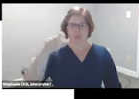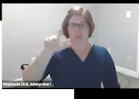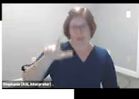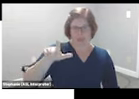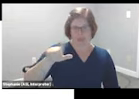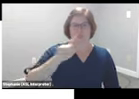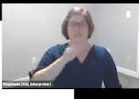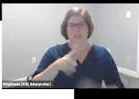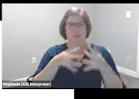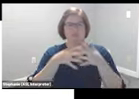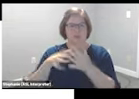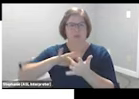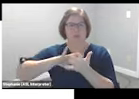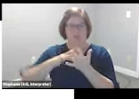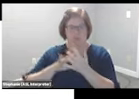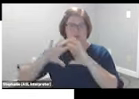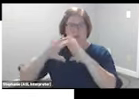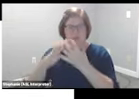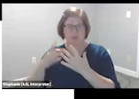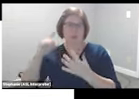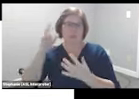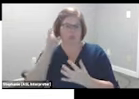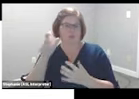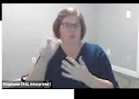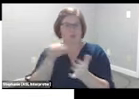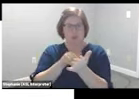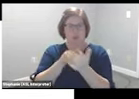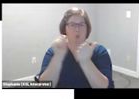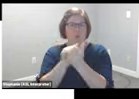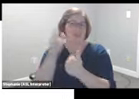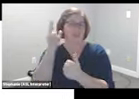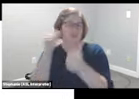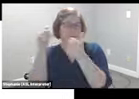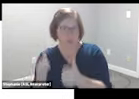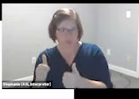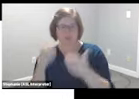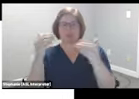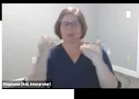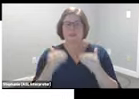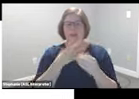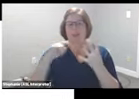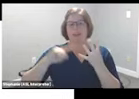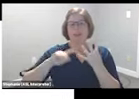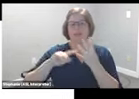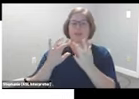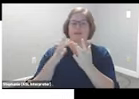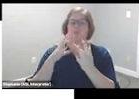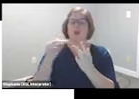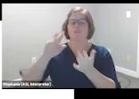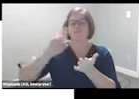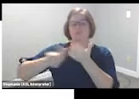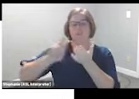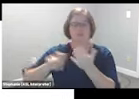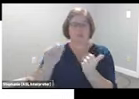that I'm involved in starting up, which is currently in its very formative stages, which is the